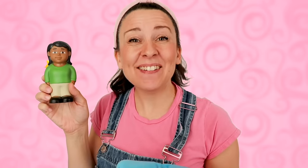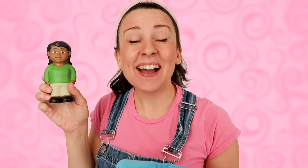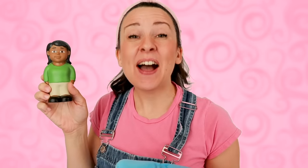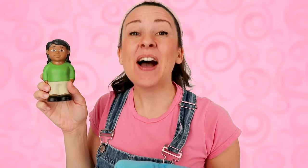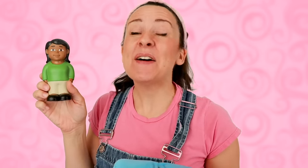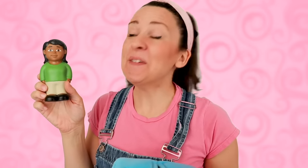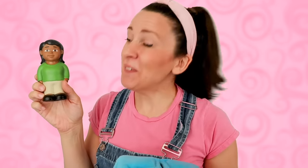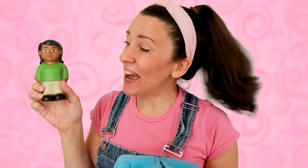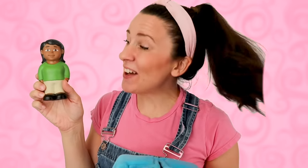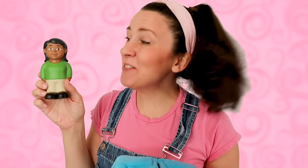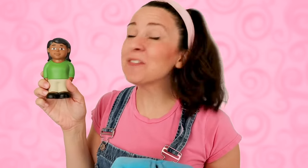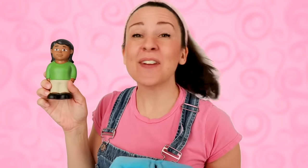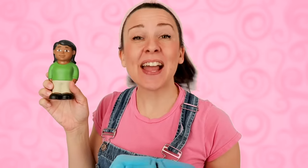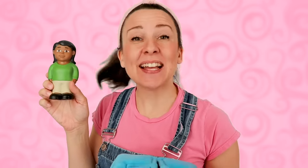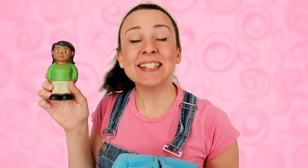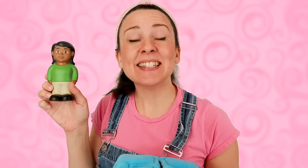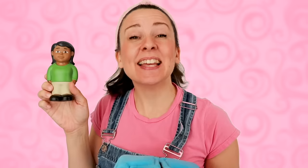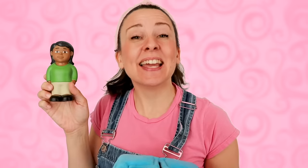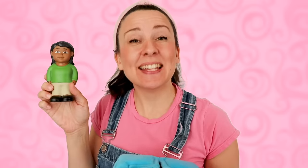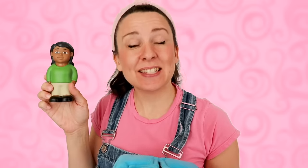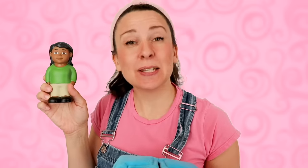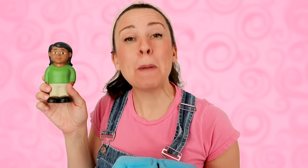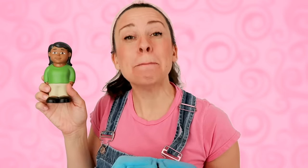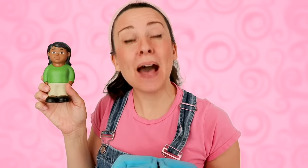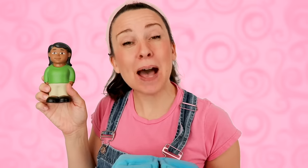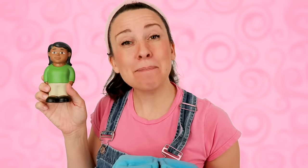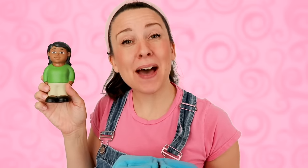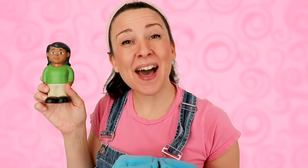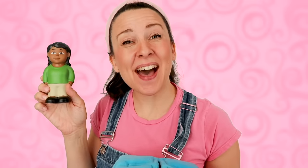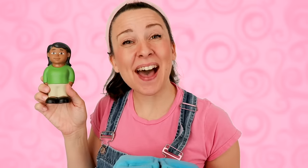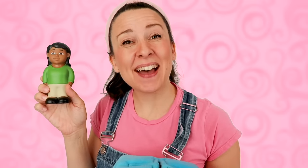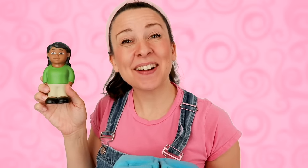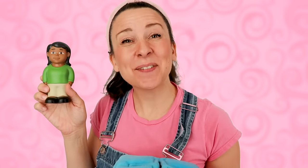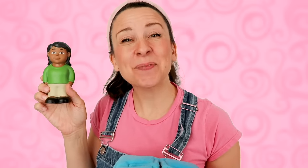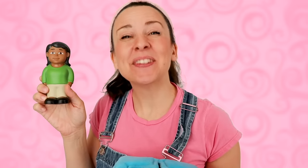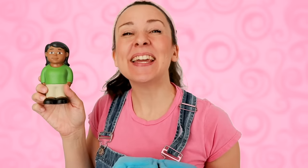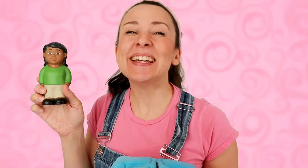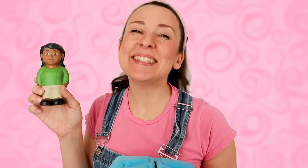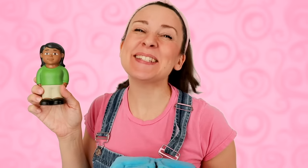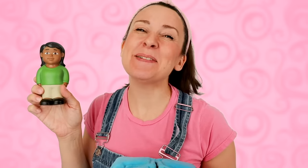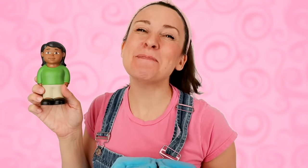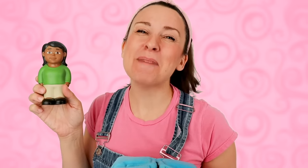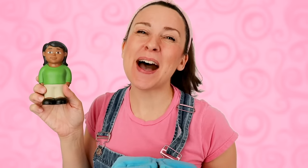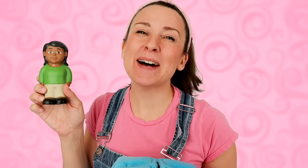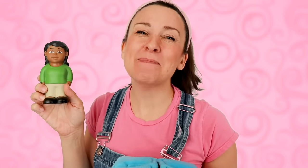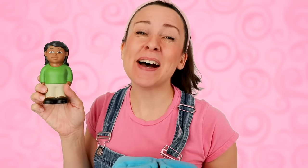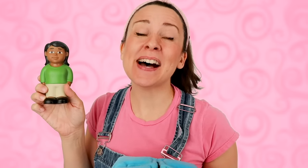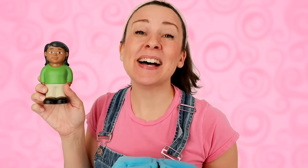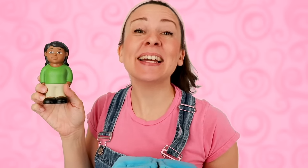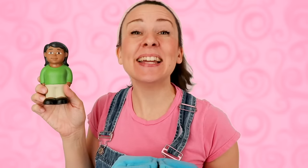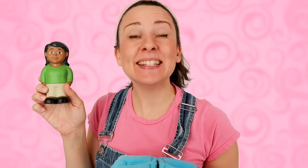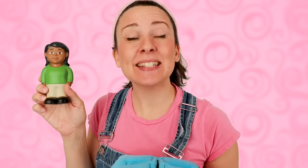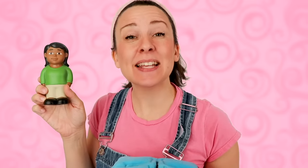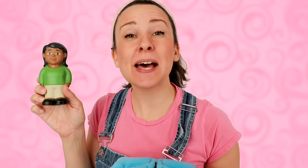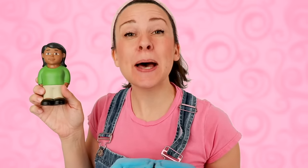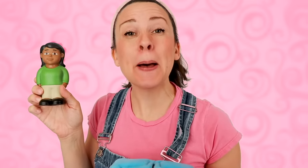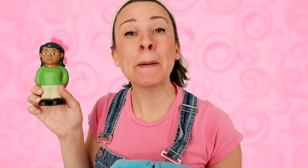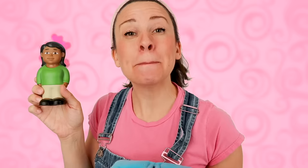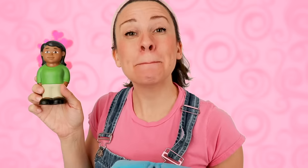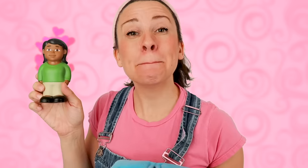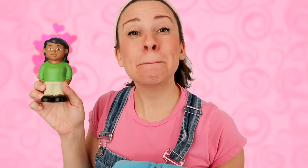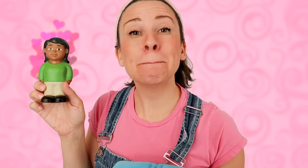Wow! Wow, friends! It's a mama! It's a mama! It's